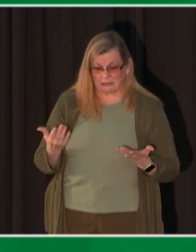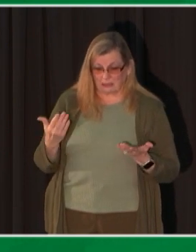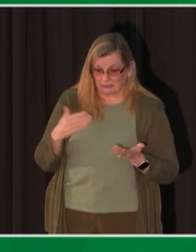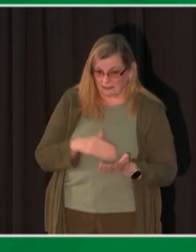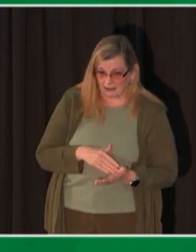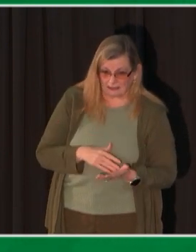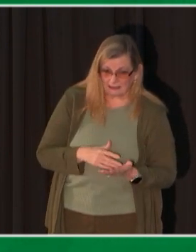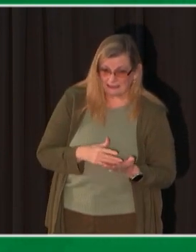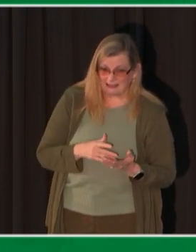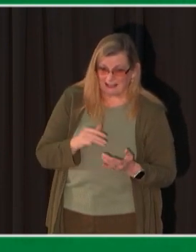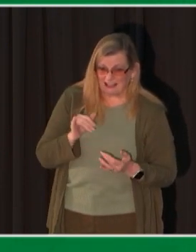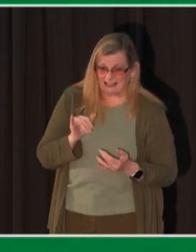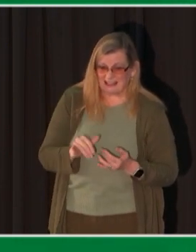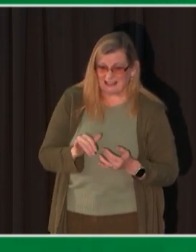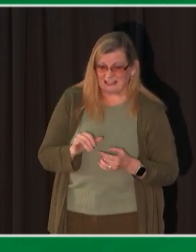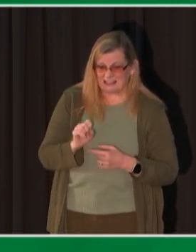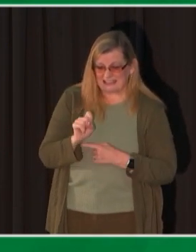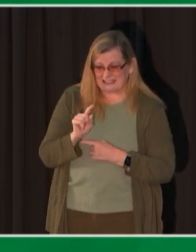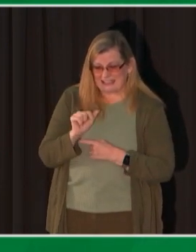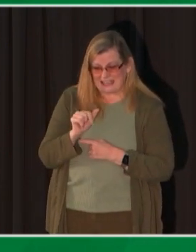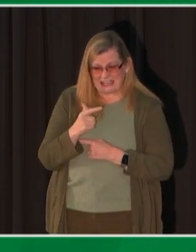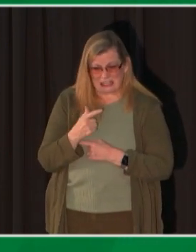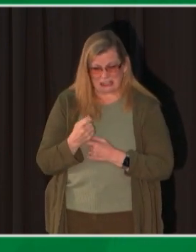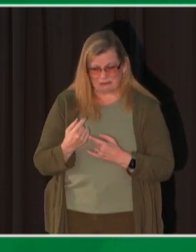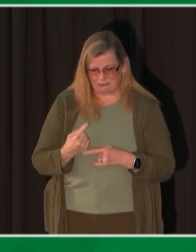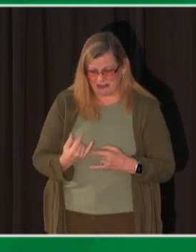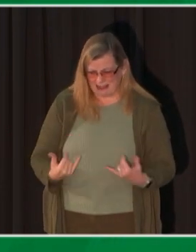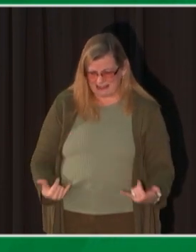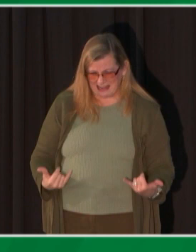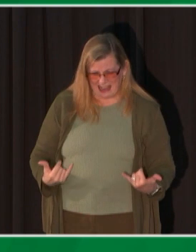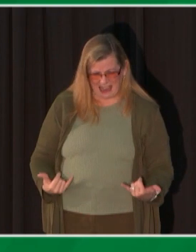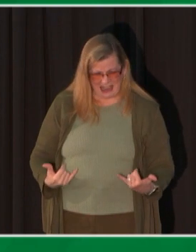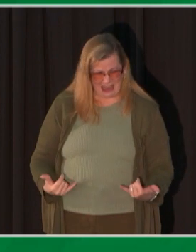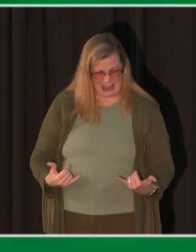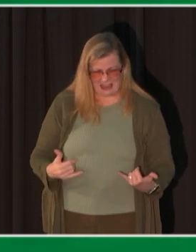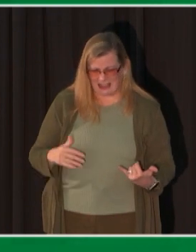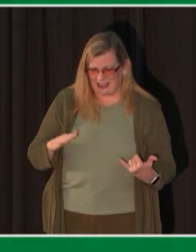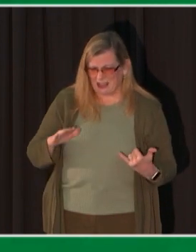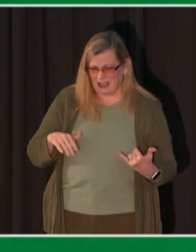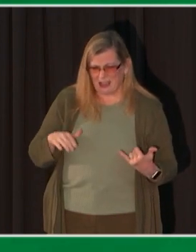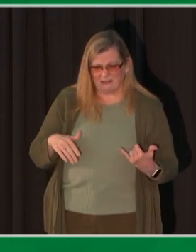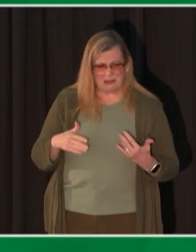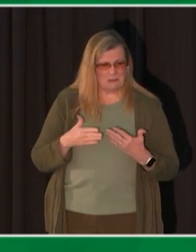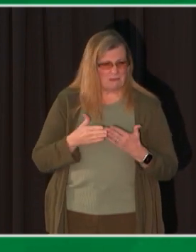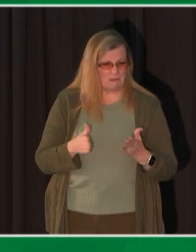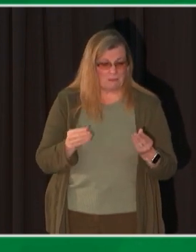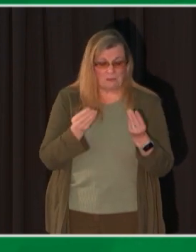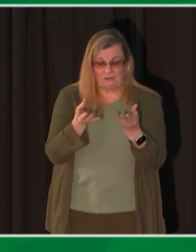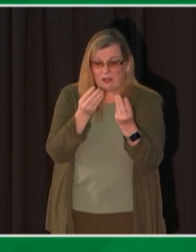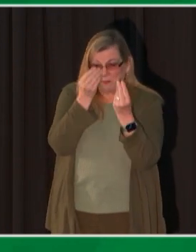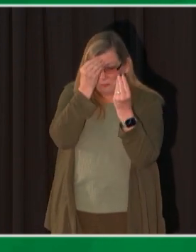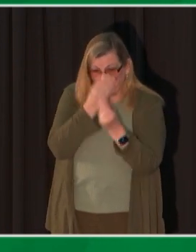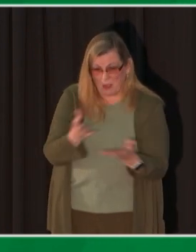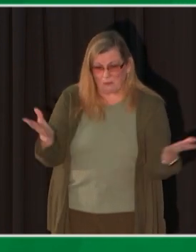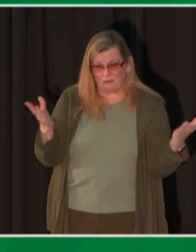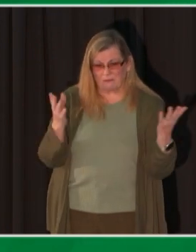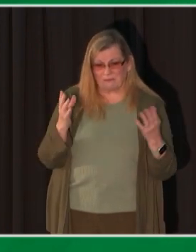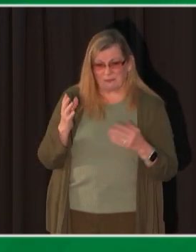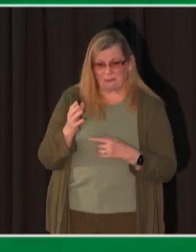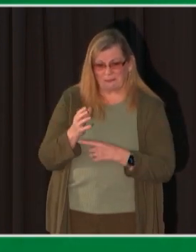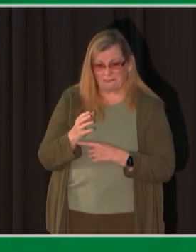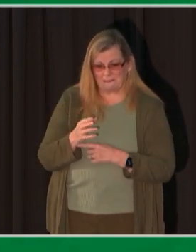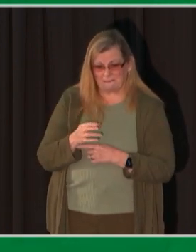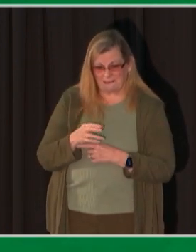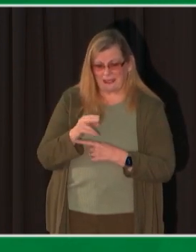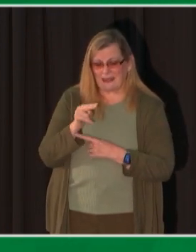it provides the public also with that information. I'm going to have Dr. Nesbitt talk a little bit more about that.